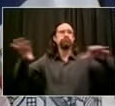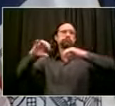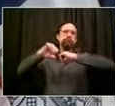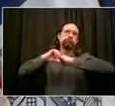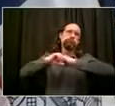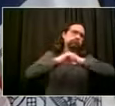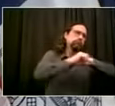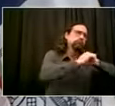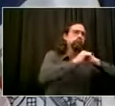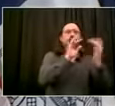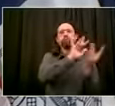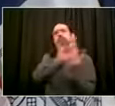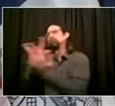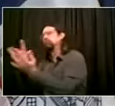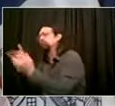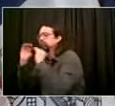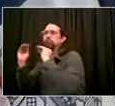Jewish Insider.